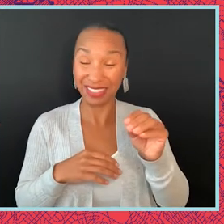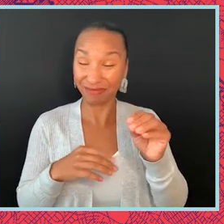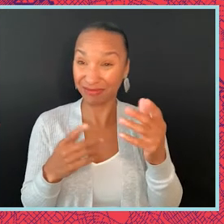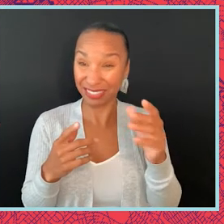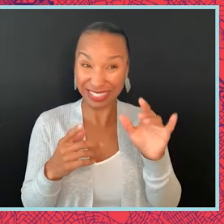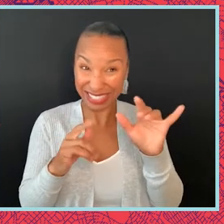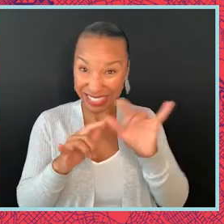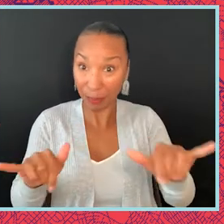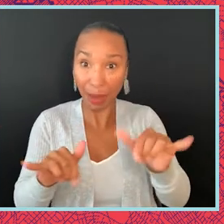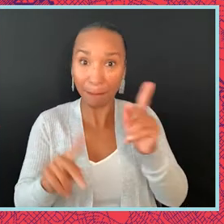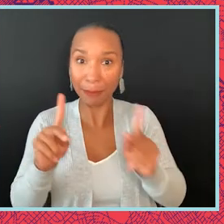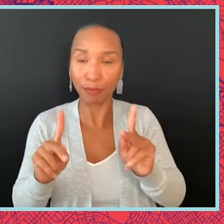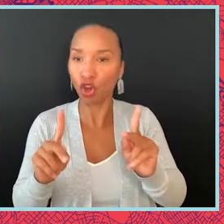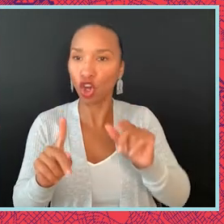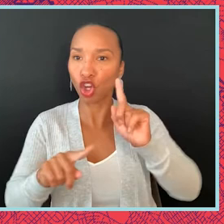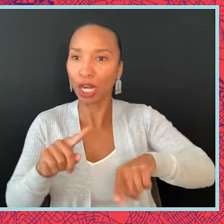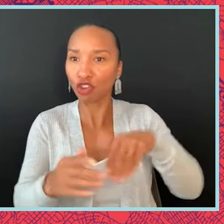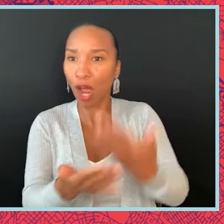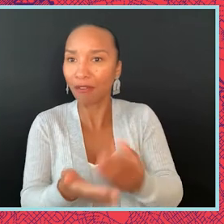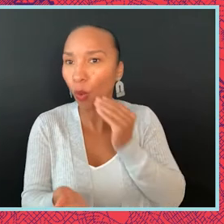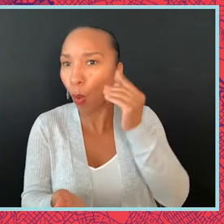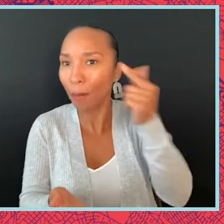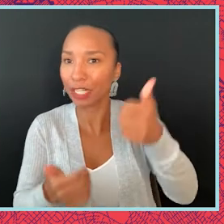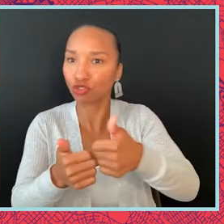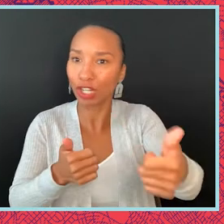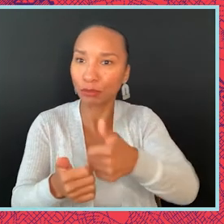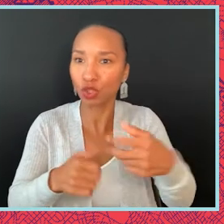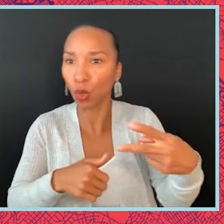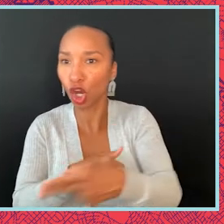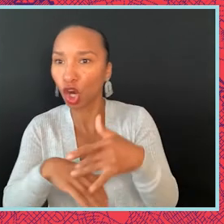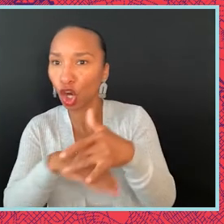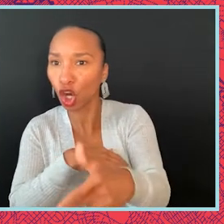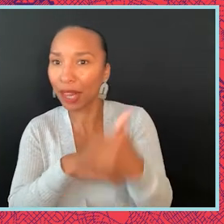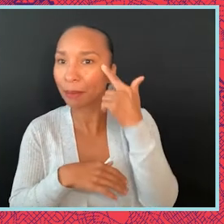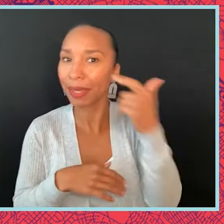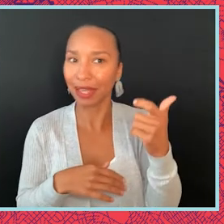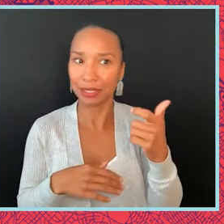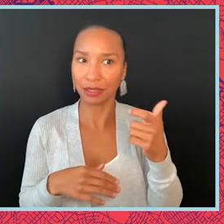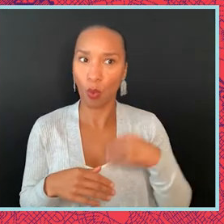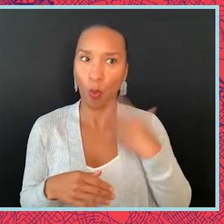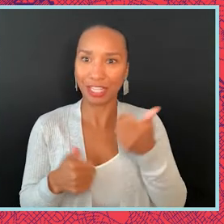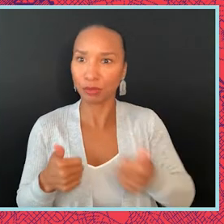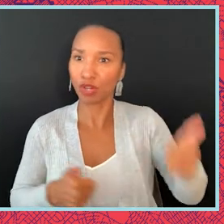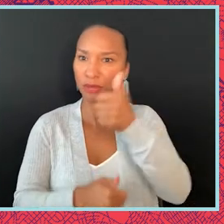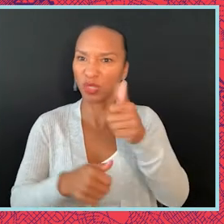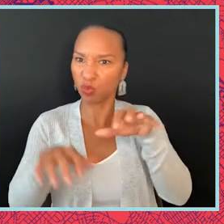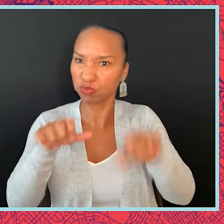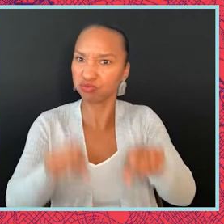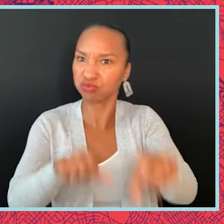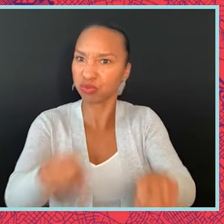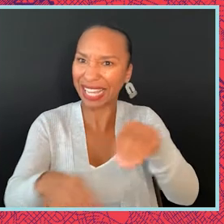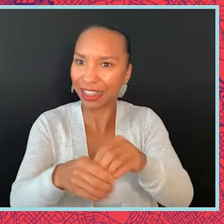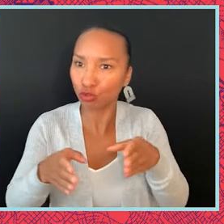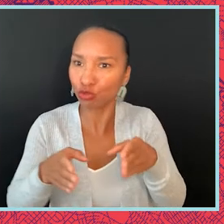even in that same vein, many of them couldn't even get home because the transportation had to be cut early because these white supremacists were storming